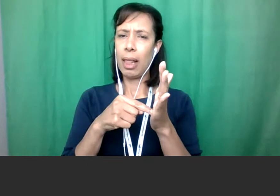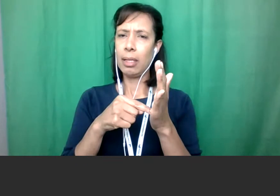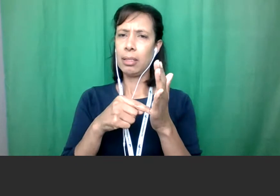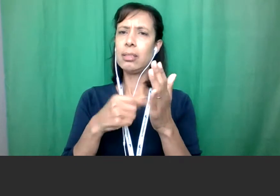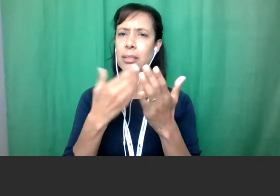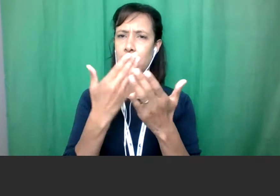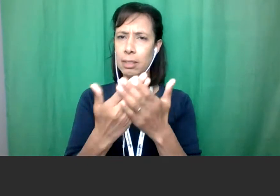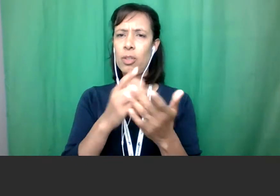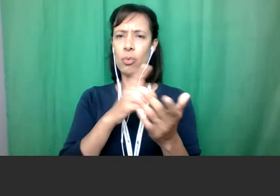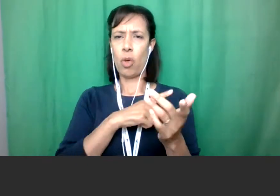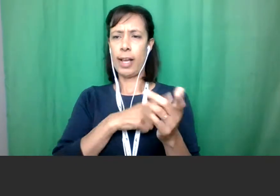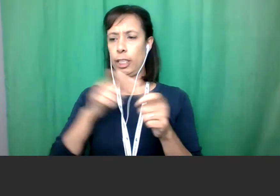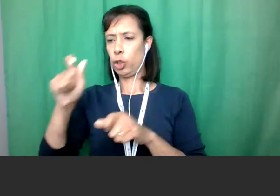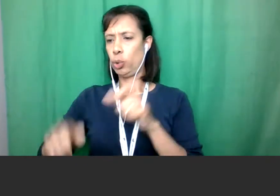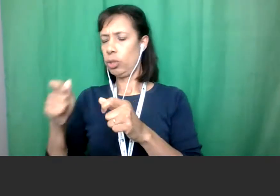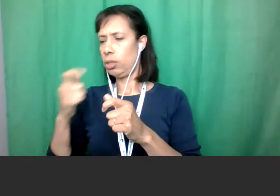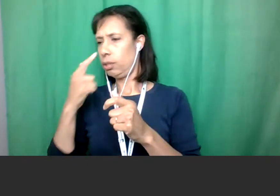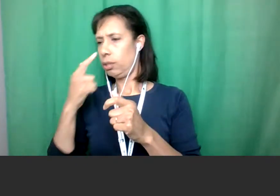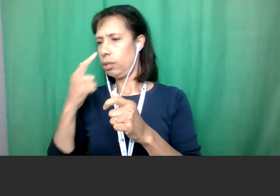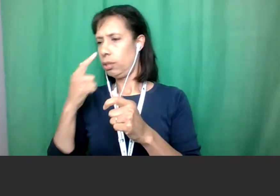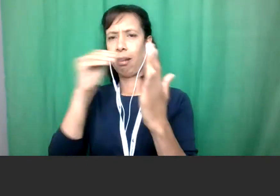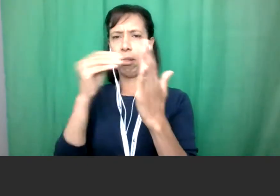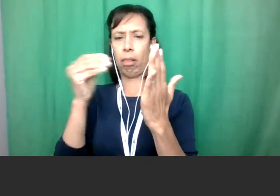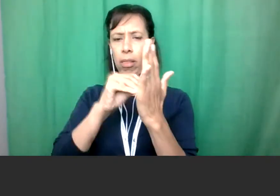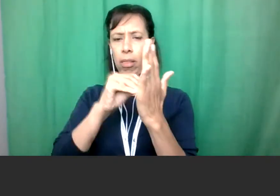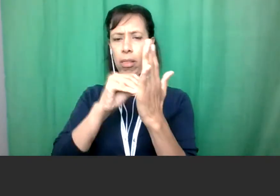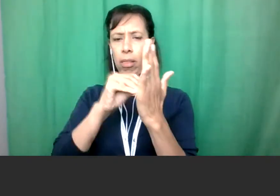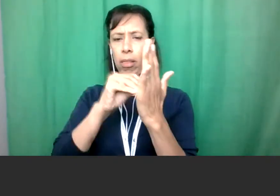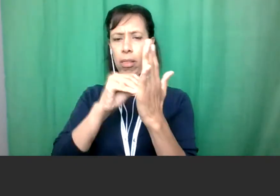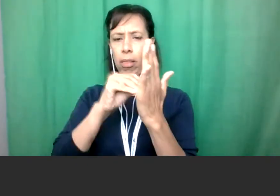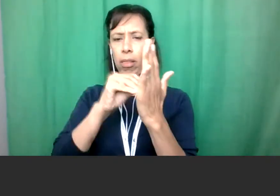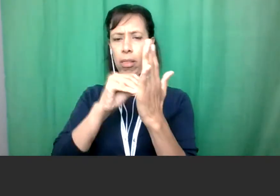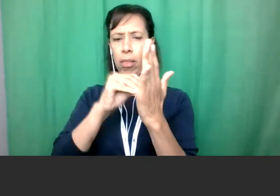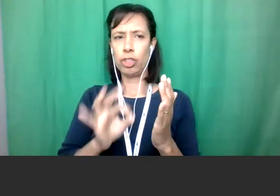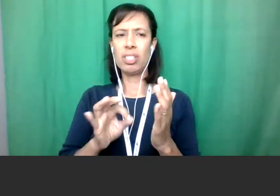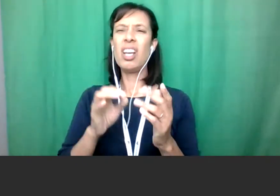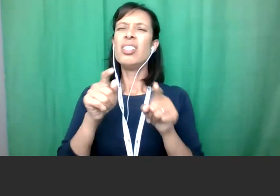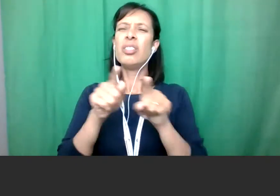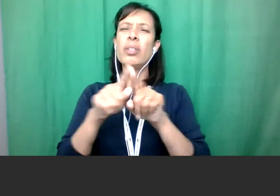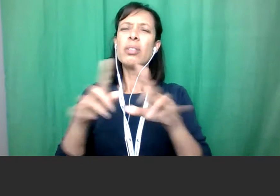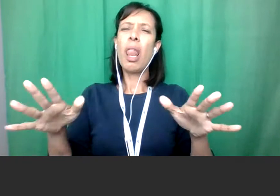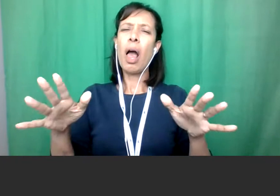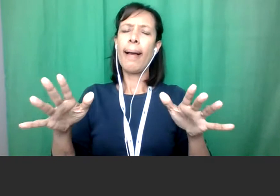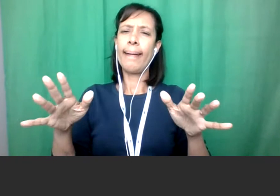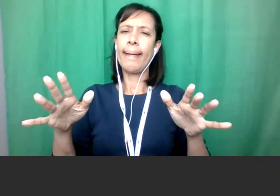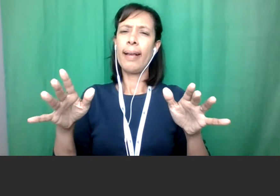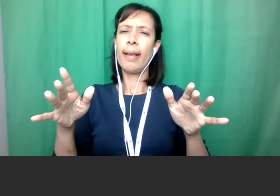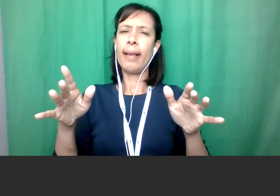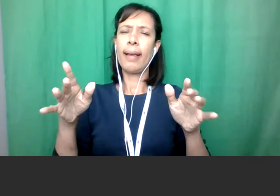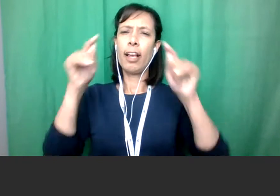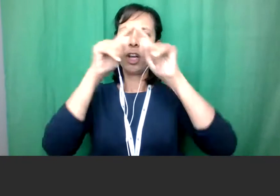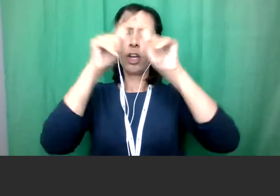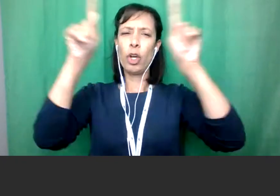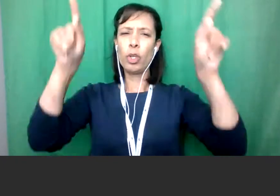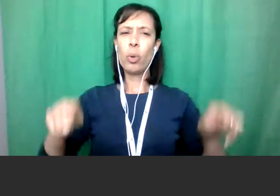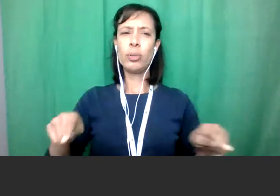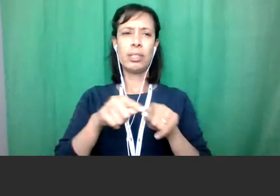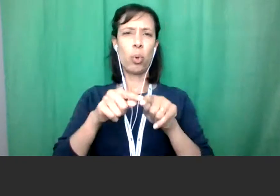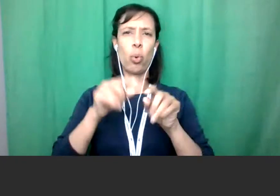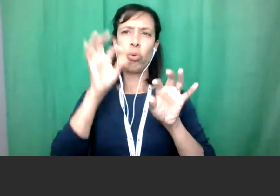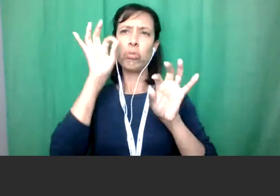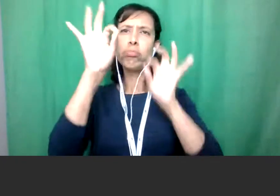a Padlet. A Padlet is a very easily accessible notice board, and I'll invite you to ask any questions you